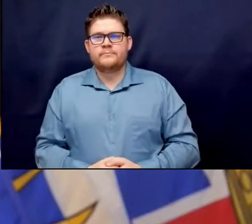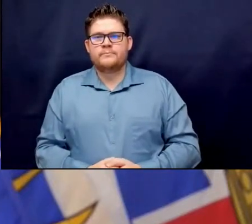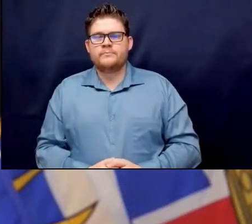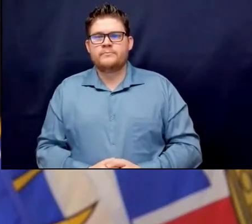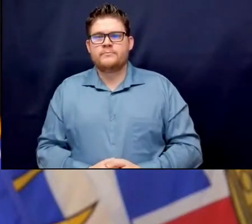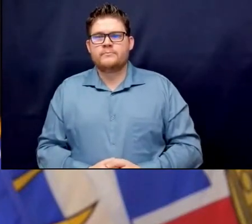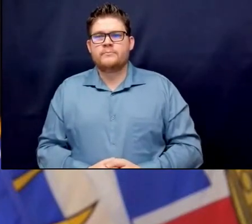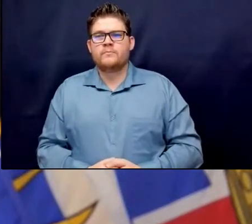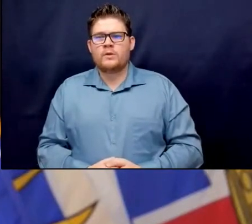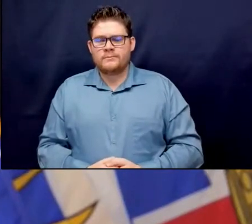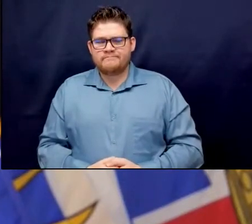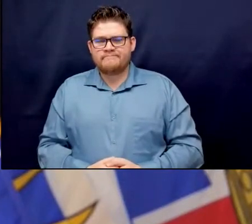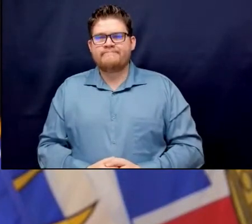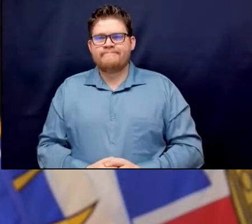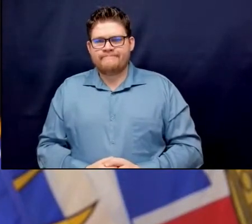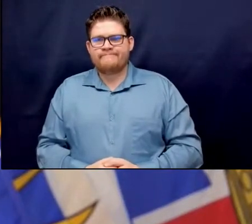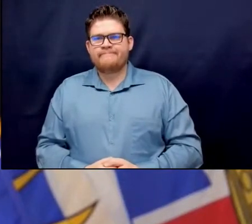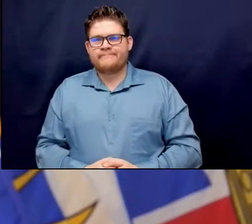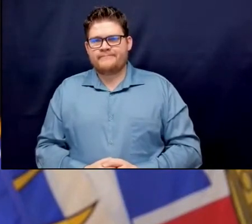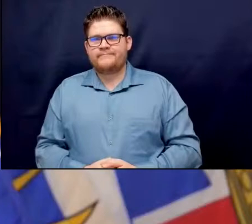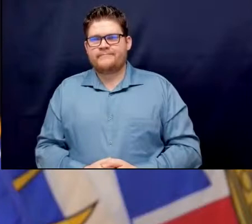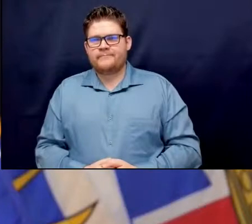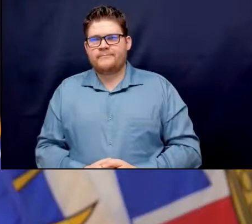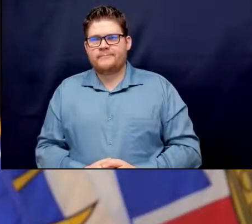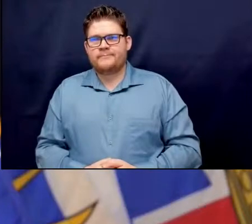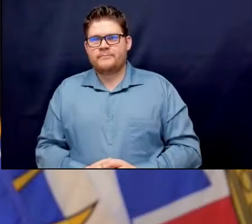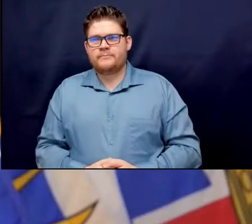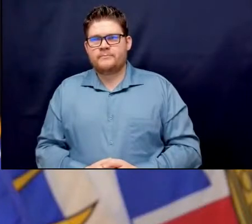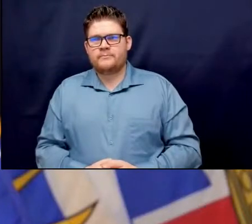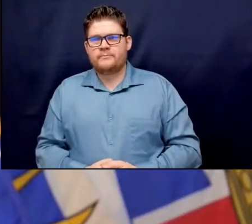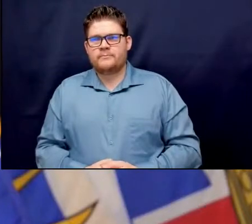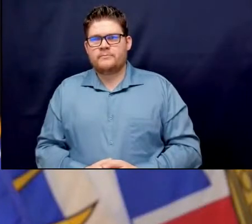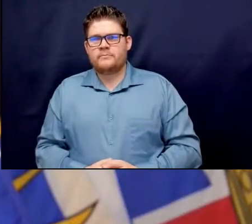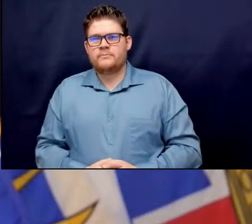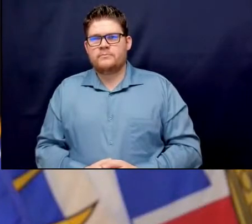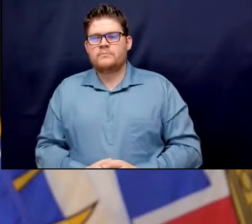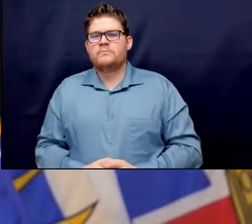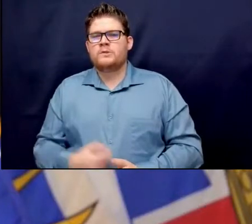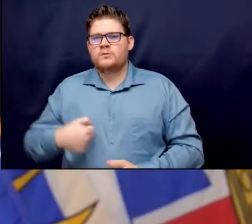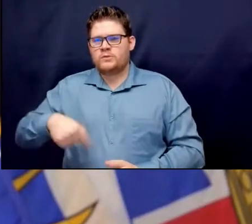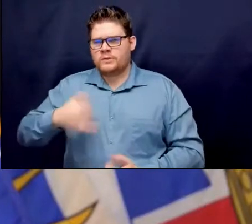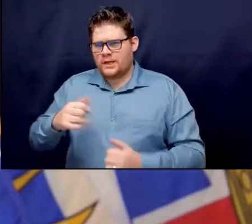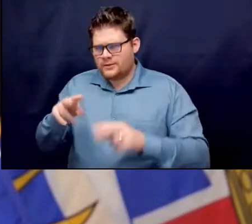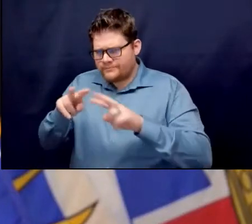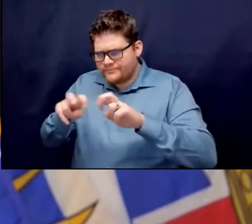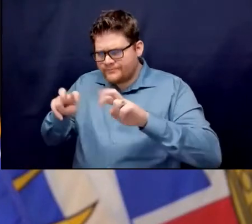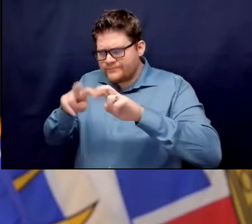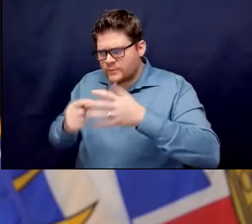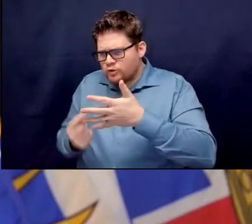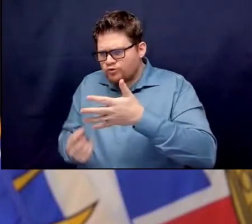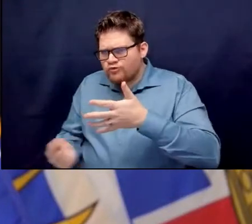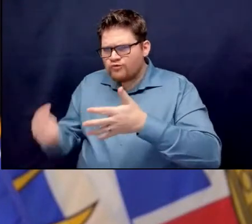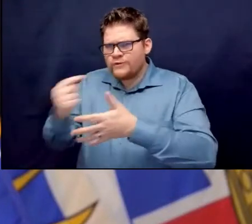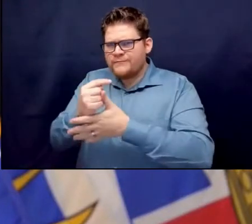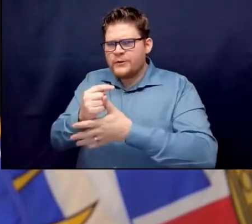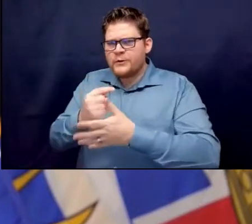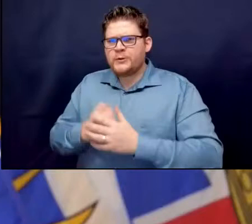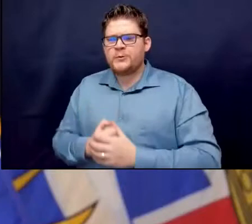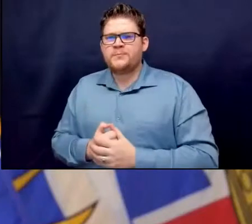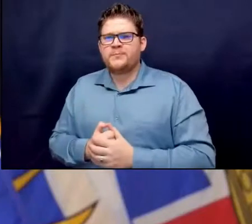So there's, as you know, different things in place in different parts of our community. I think you will see that the COVID safety